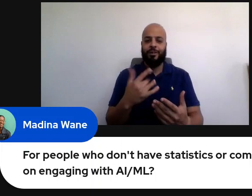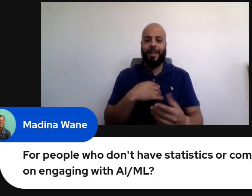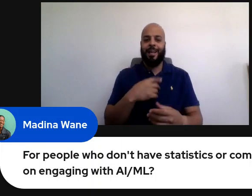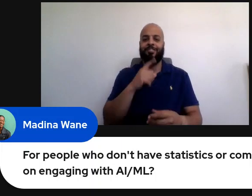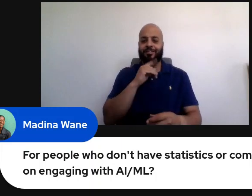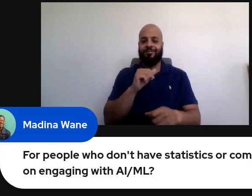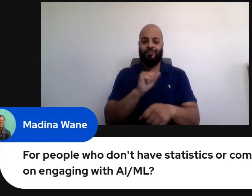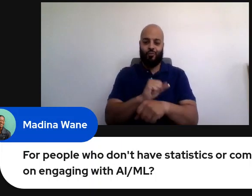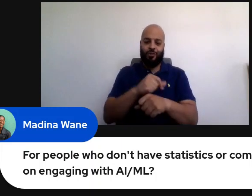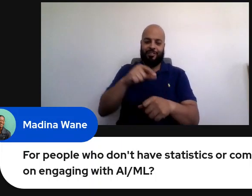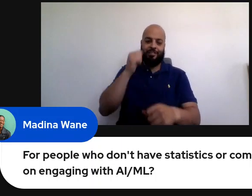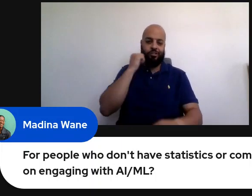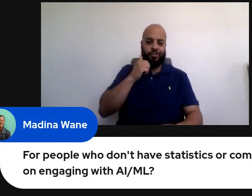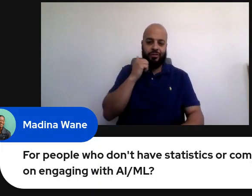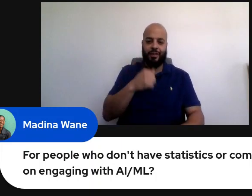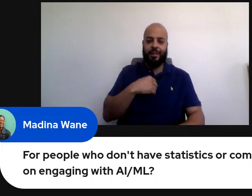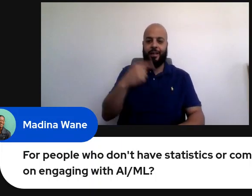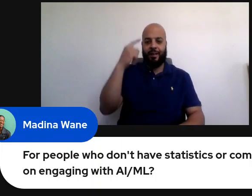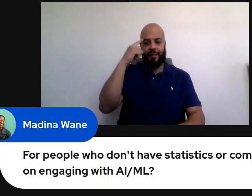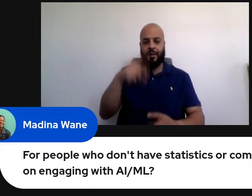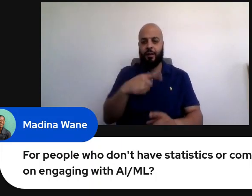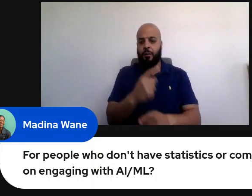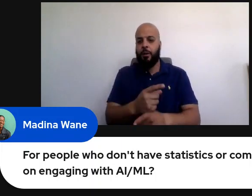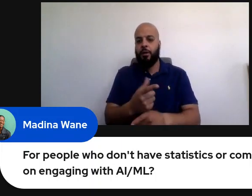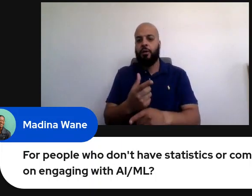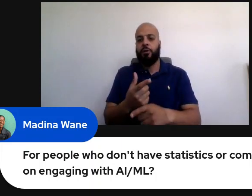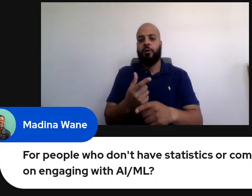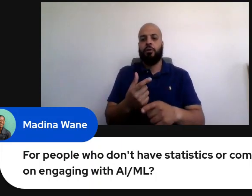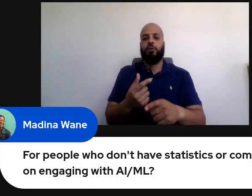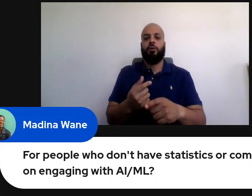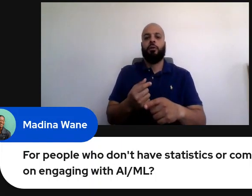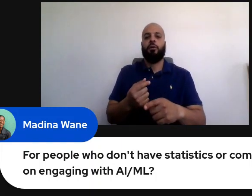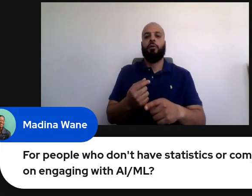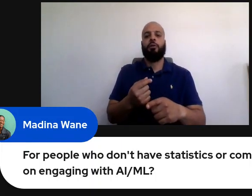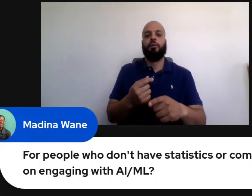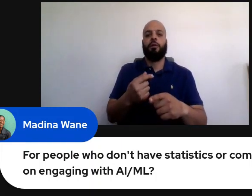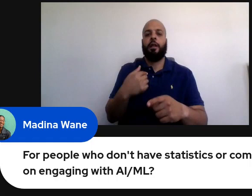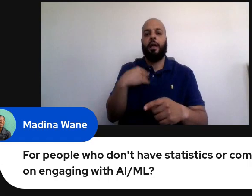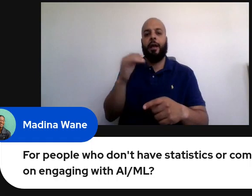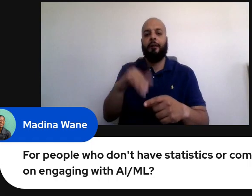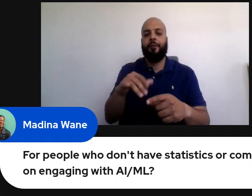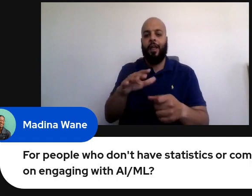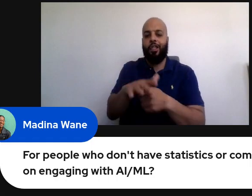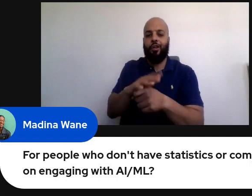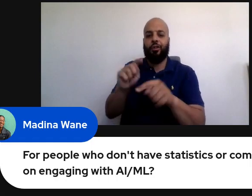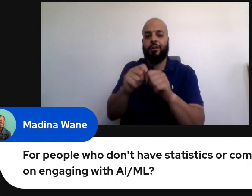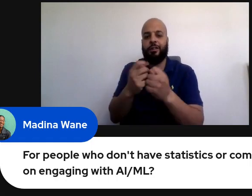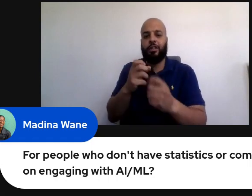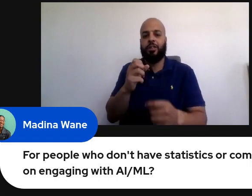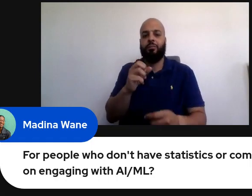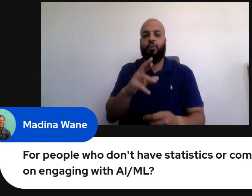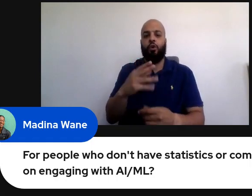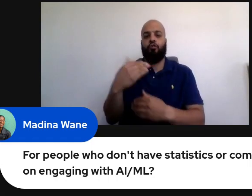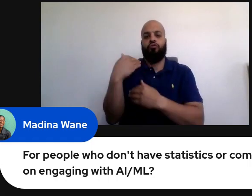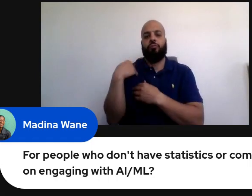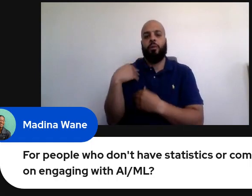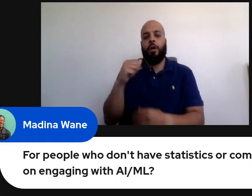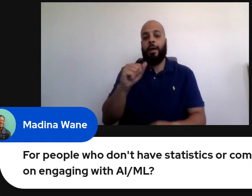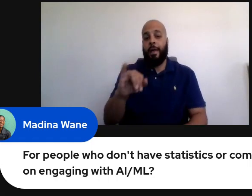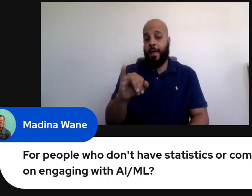basis, that I think about. In GSK, we have a whole team on responsible AI,